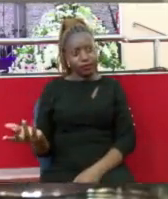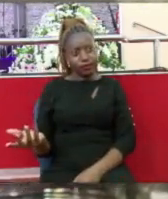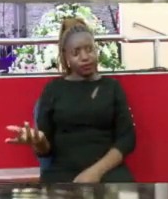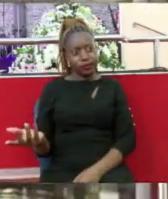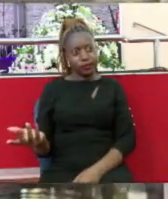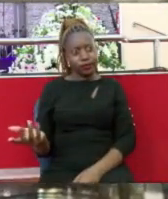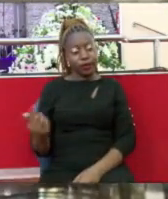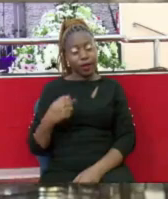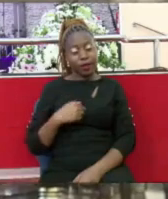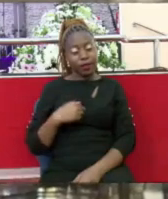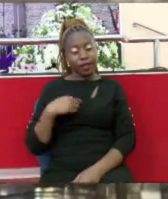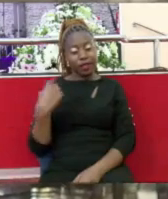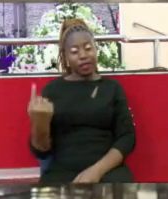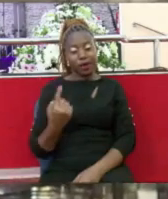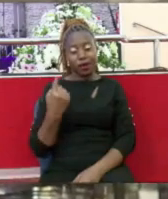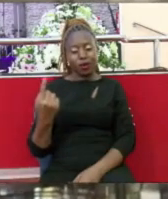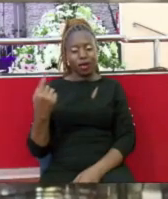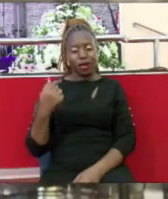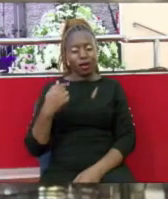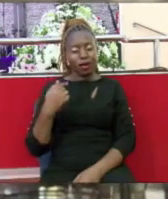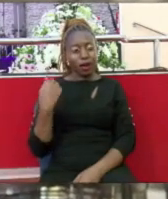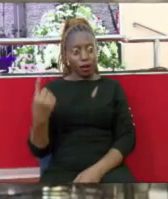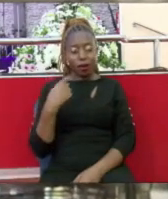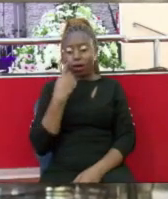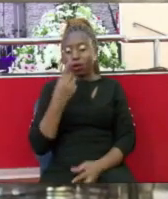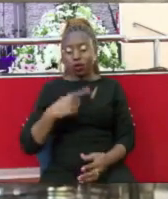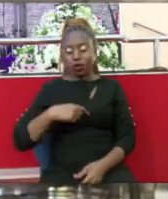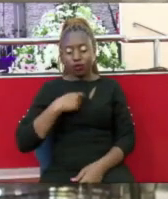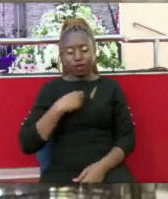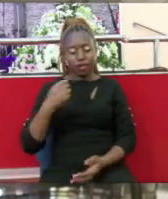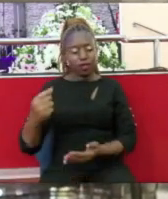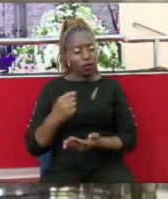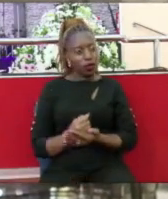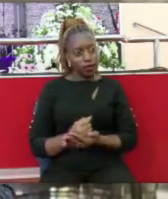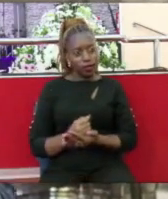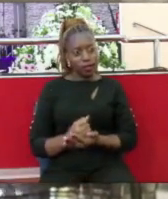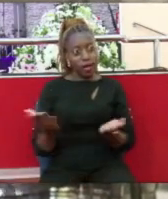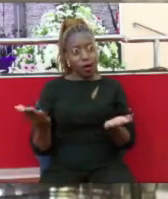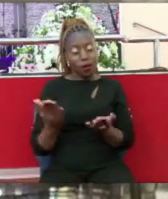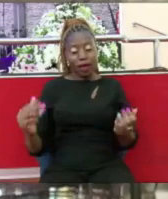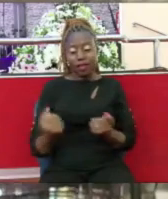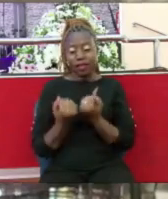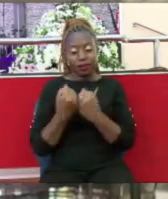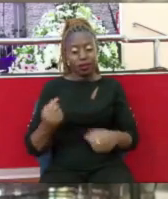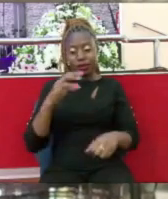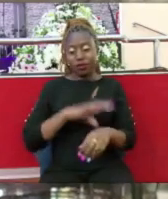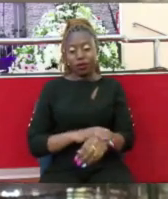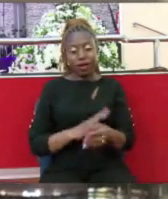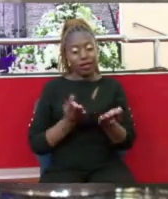the only one who go to those offices? Where somebody cannot give you a service